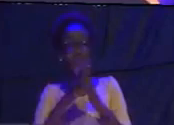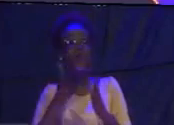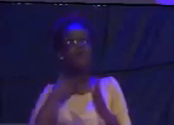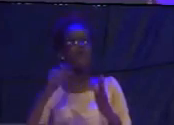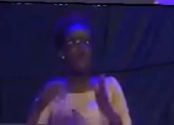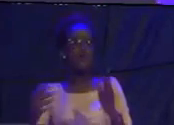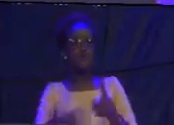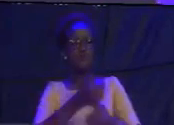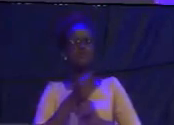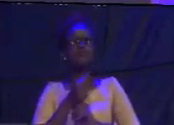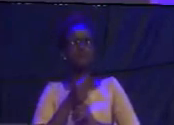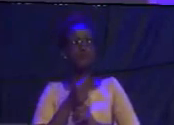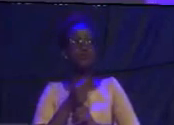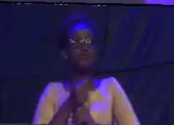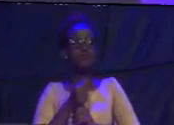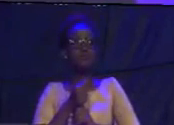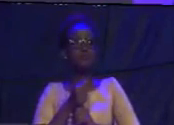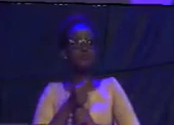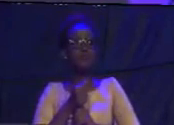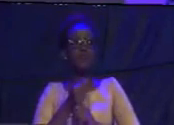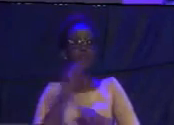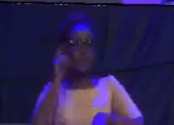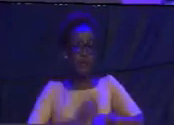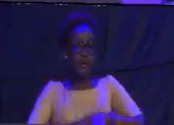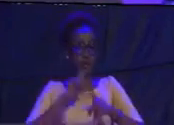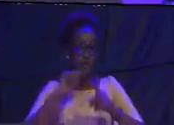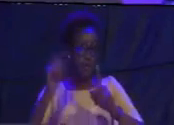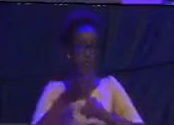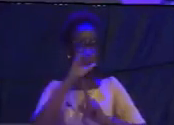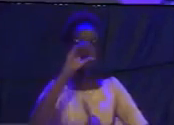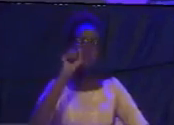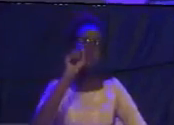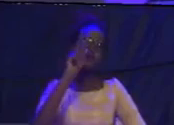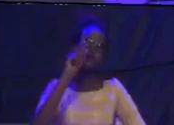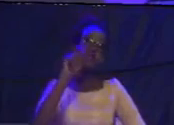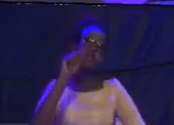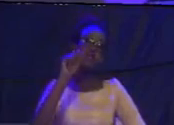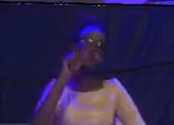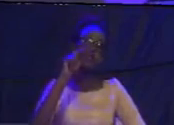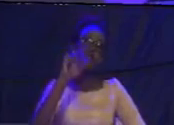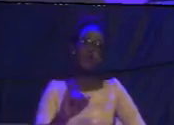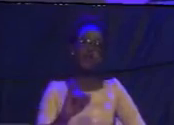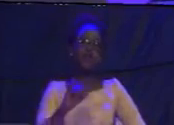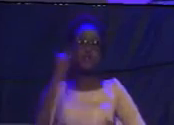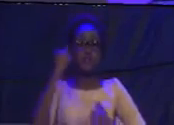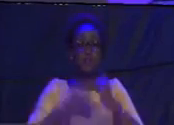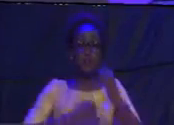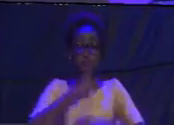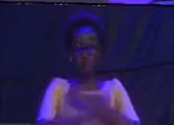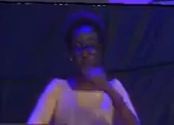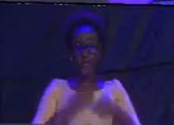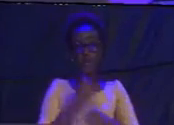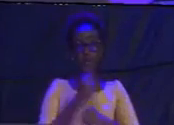observe the first city to fall in their hands. Bagese Canaan. When they come to Canaan. Nyuma y'imyaka 40 mu butayu. After